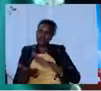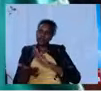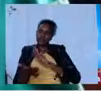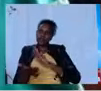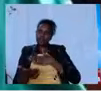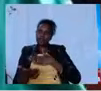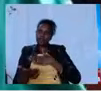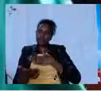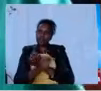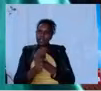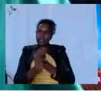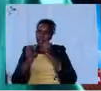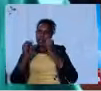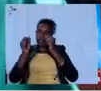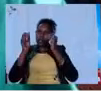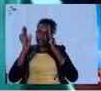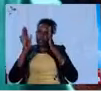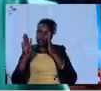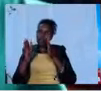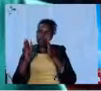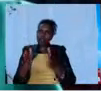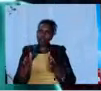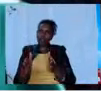song. Praising my